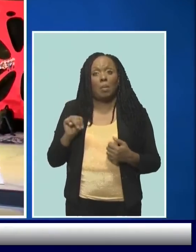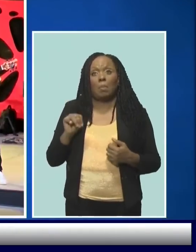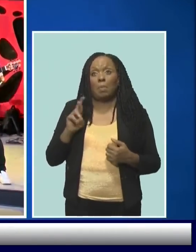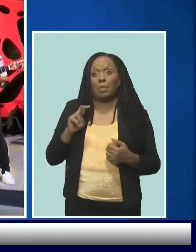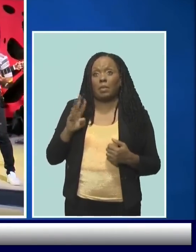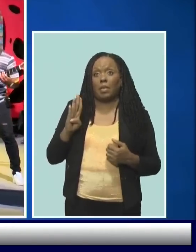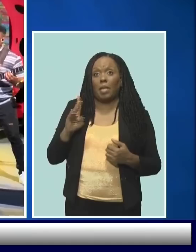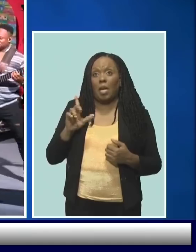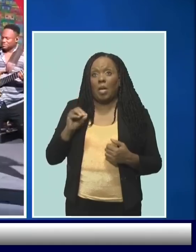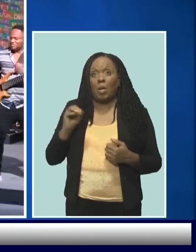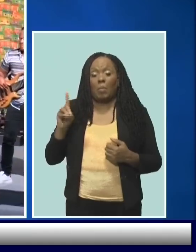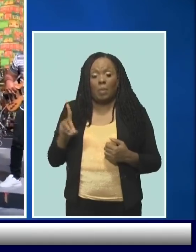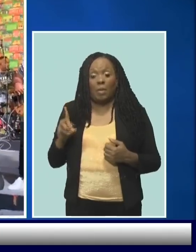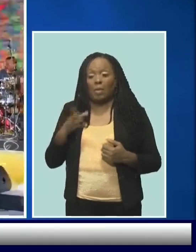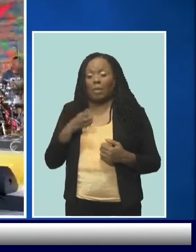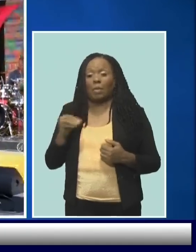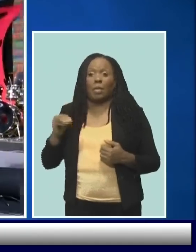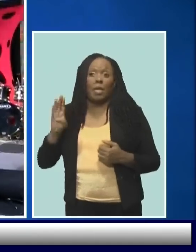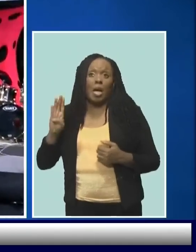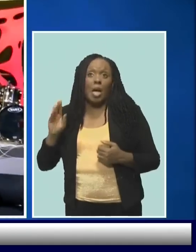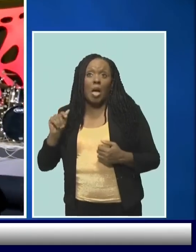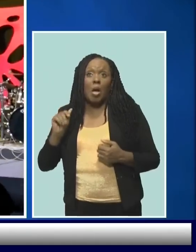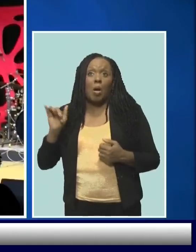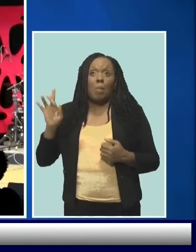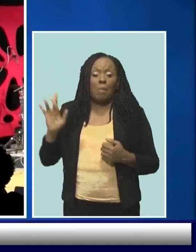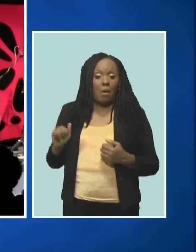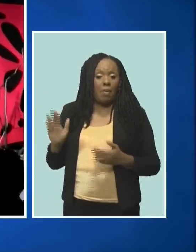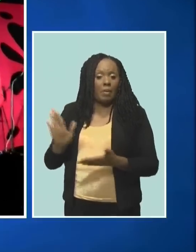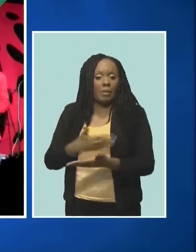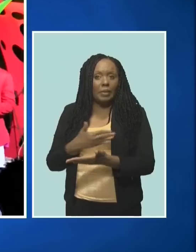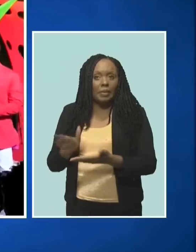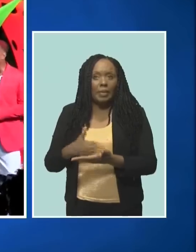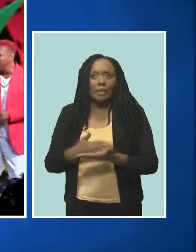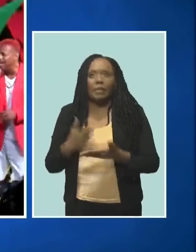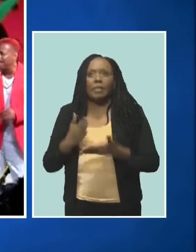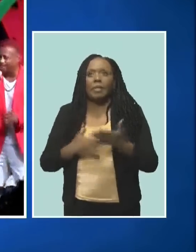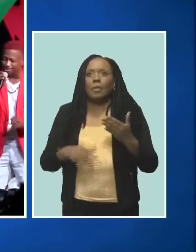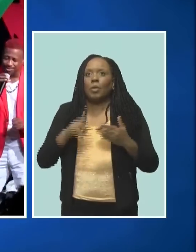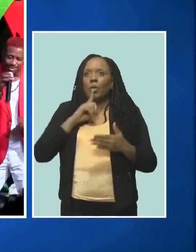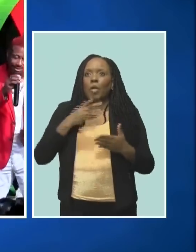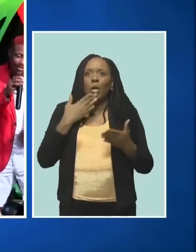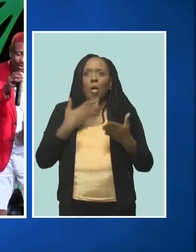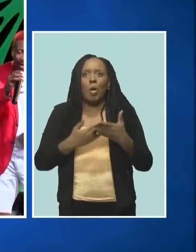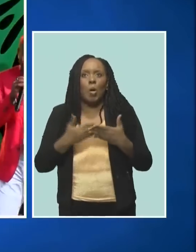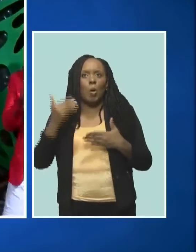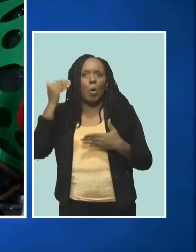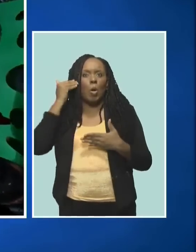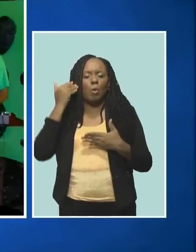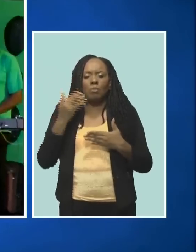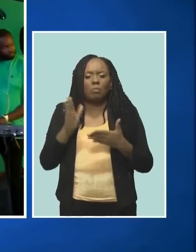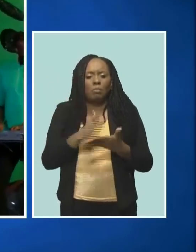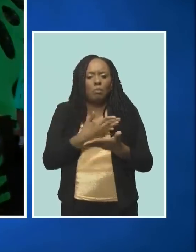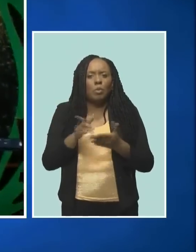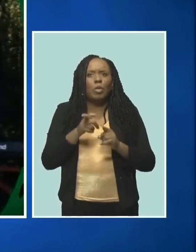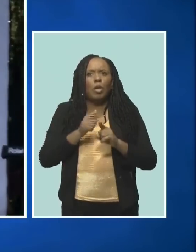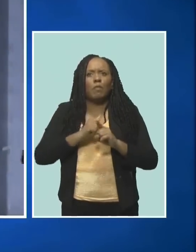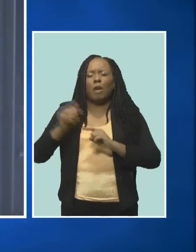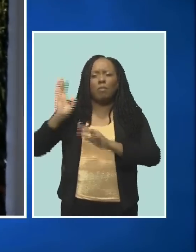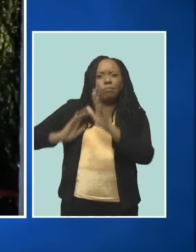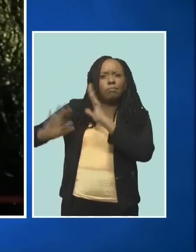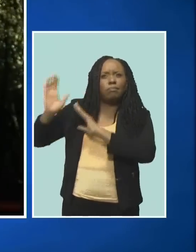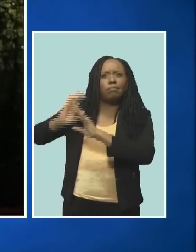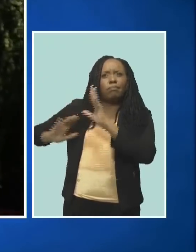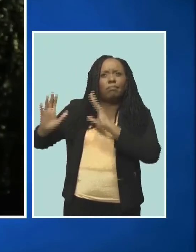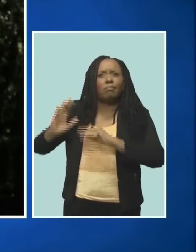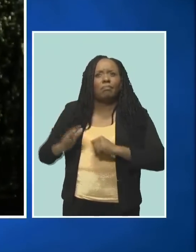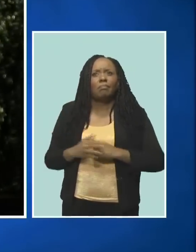they belted out tune after tune in the Spooge rhythm. They performed some of the well-known and loved pieces of yesteryear.